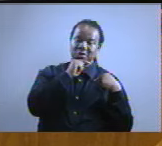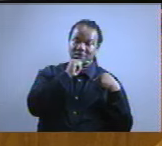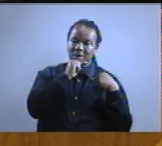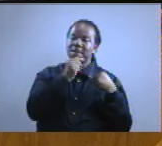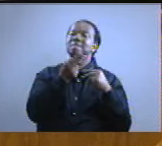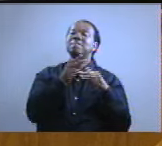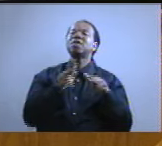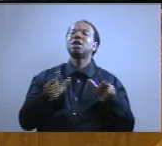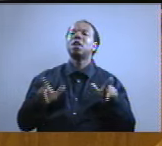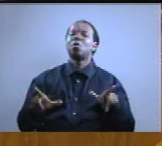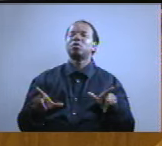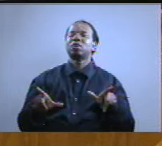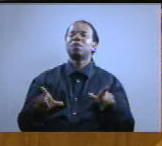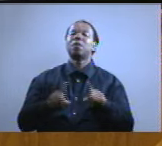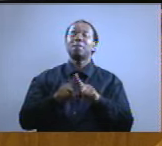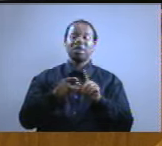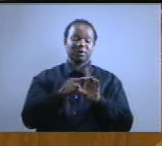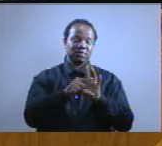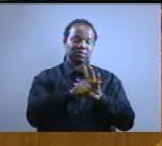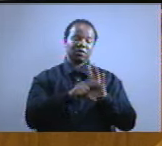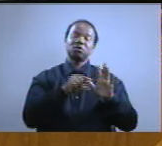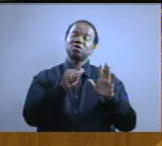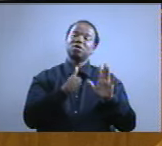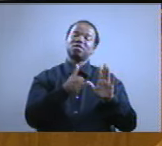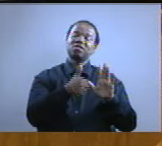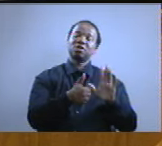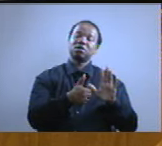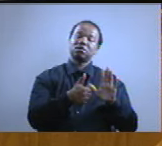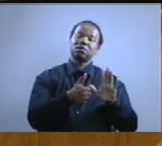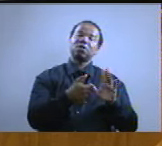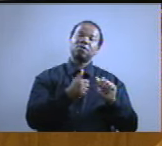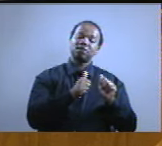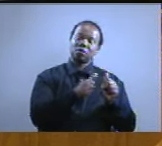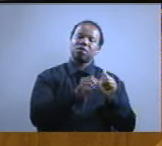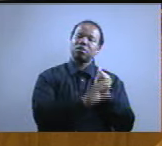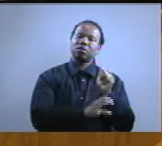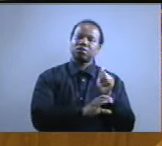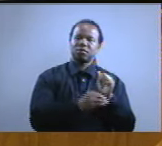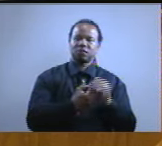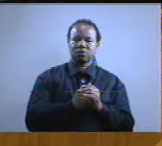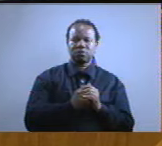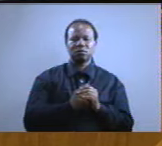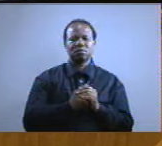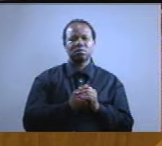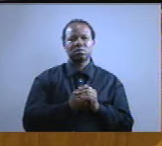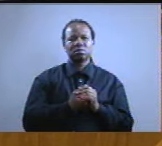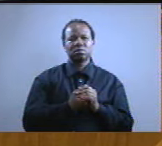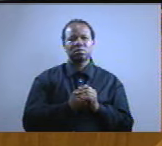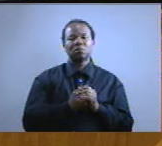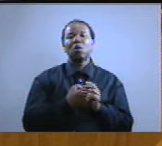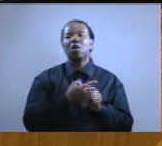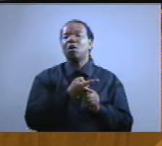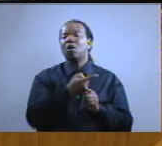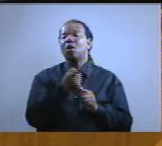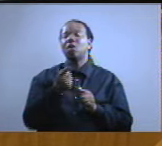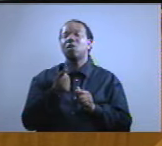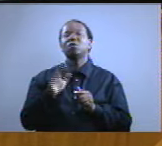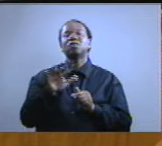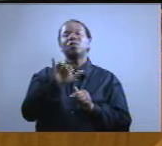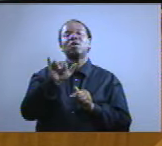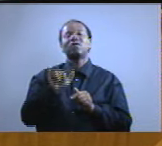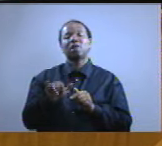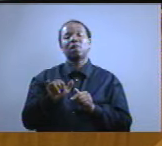as contemplated by Section 6 of our Constitution, meaning that all South Africans will be able